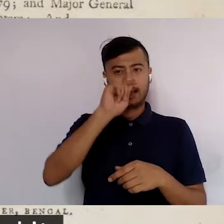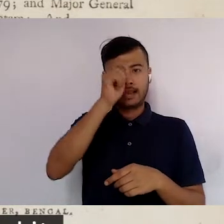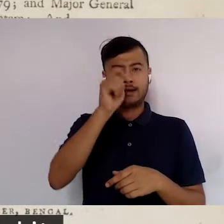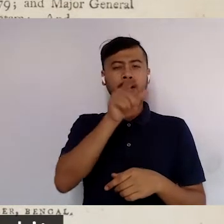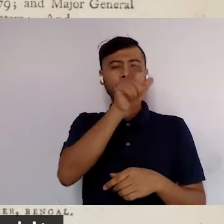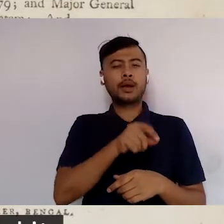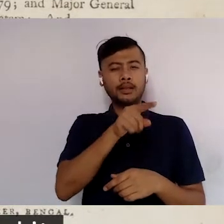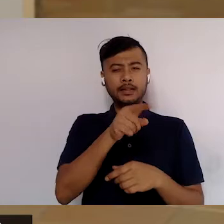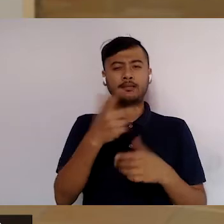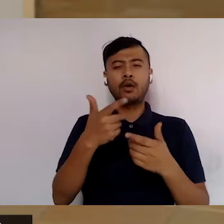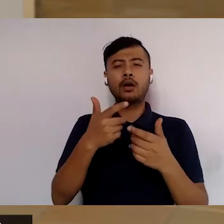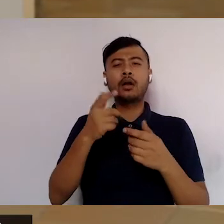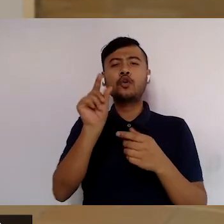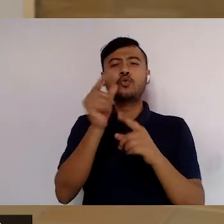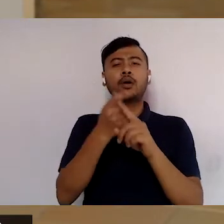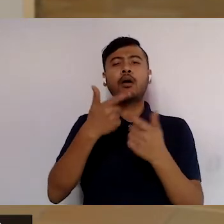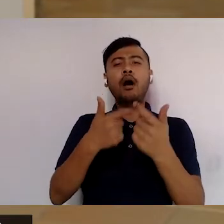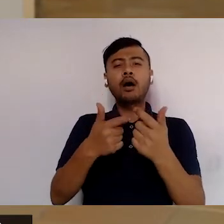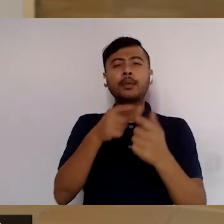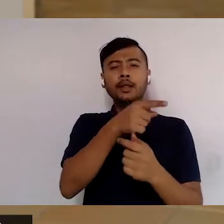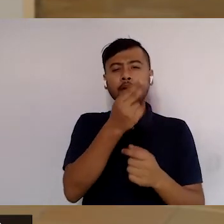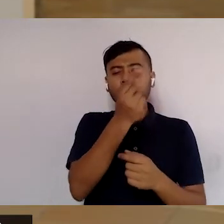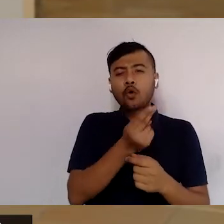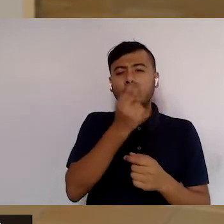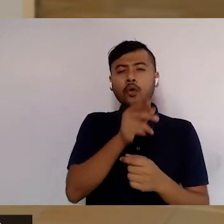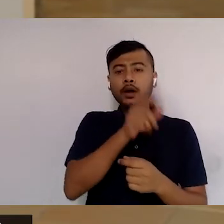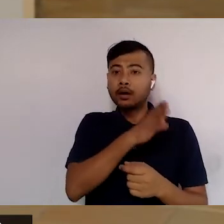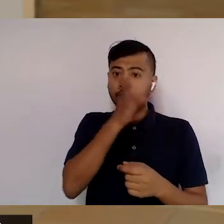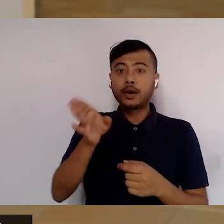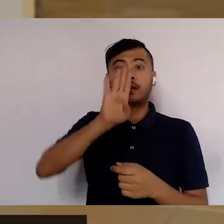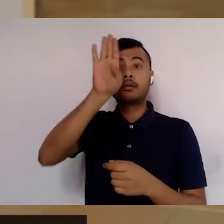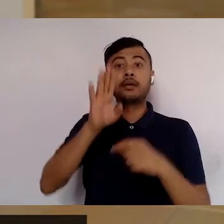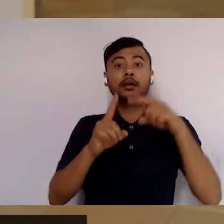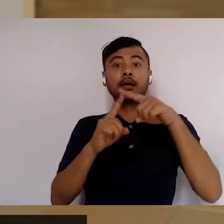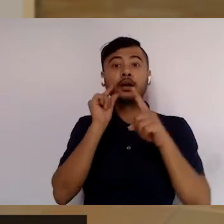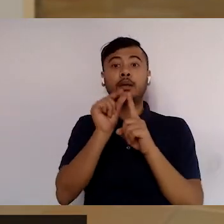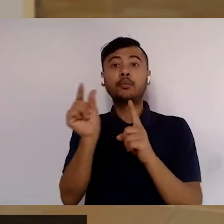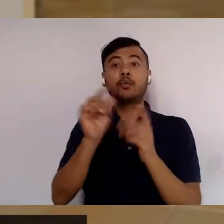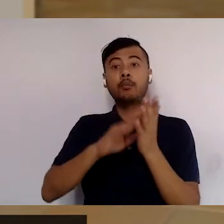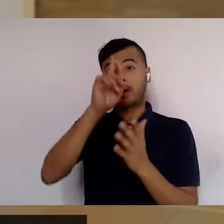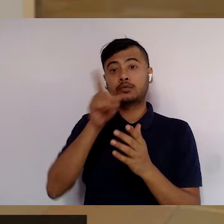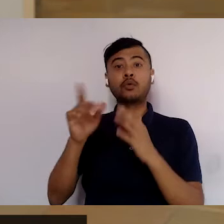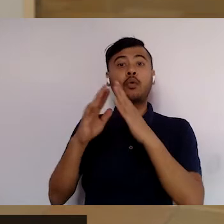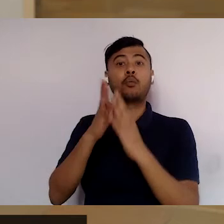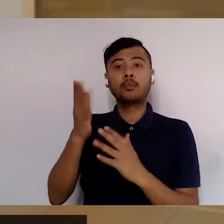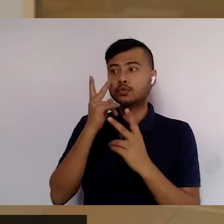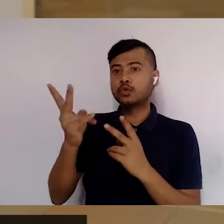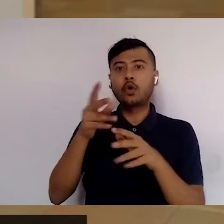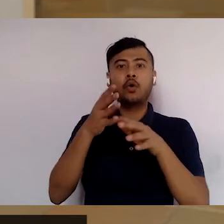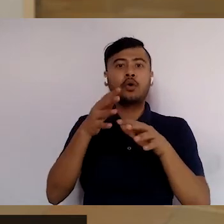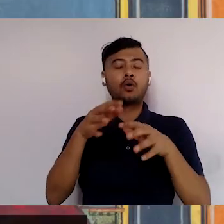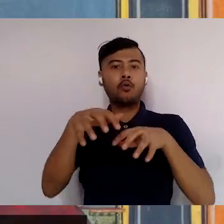and sketched it. If we look at it from the perspective of the 1790s, we can have a good idea of what it was meant to